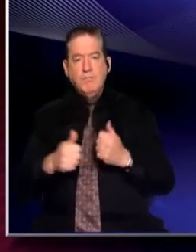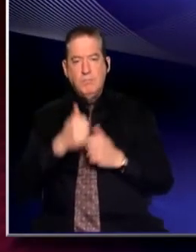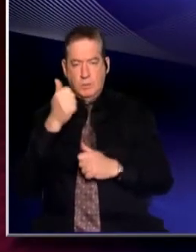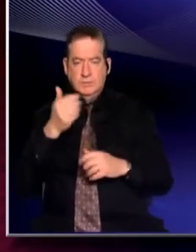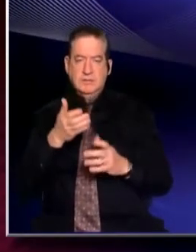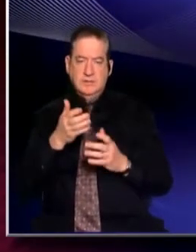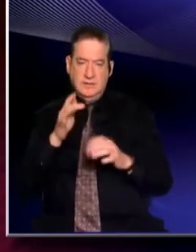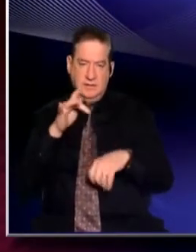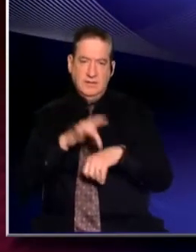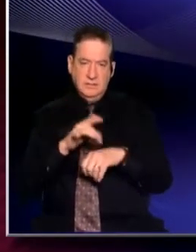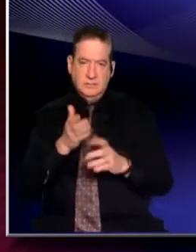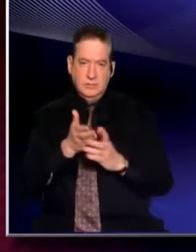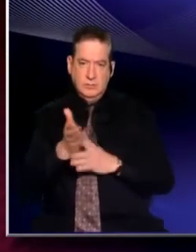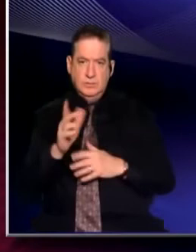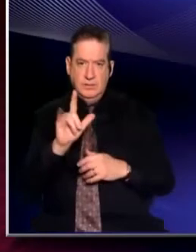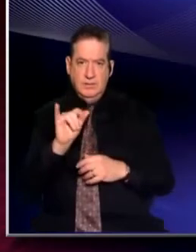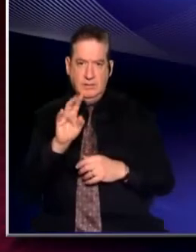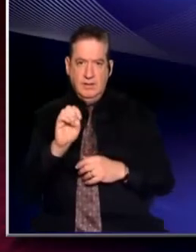stream.